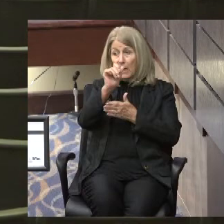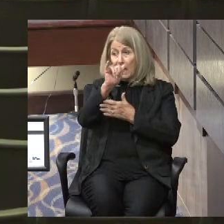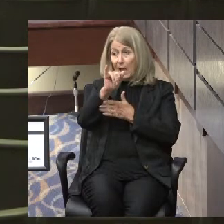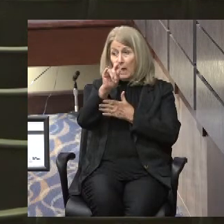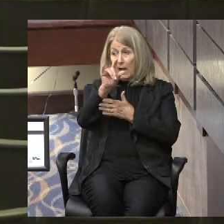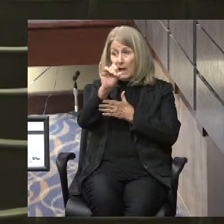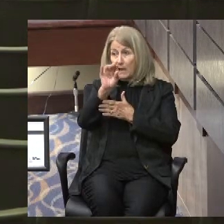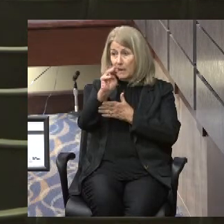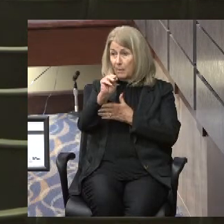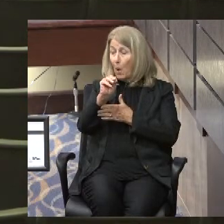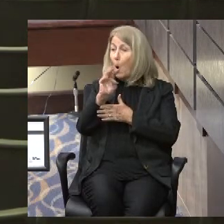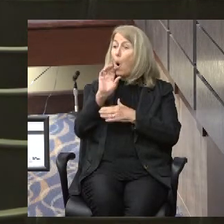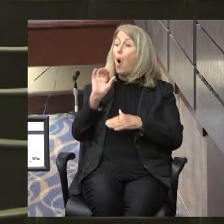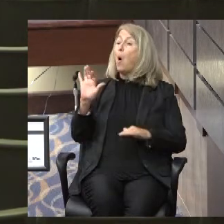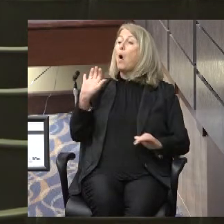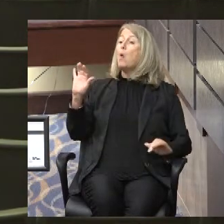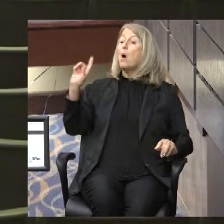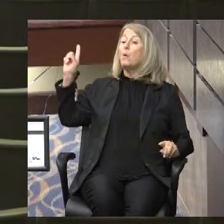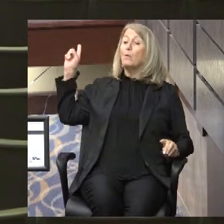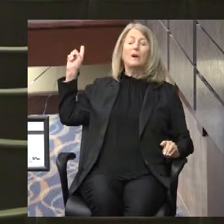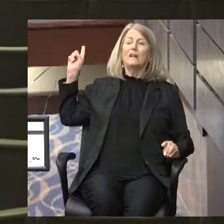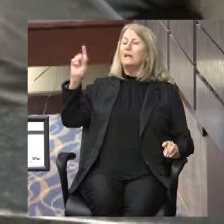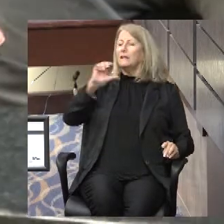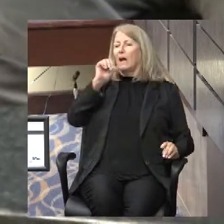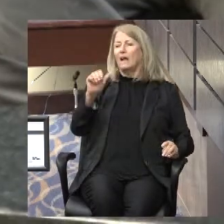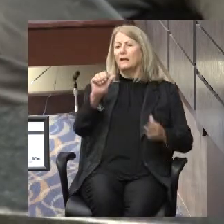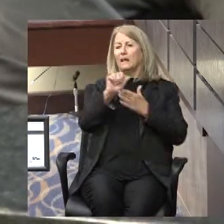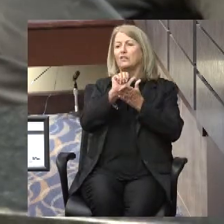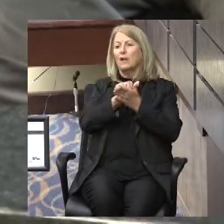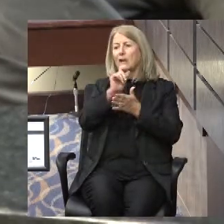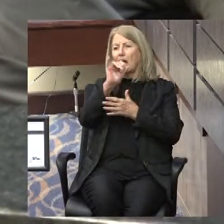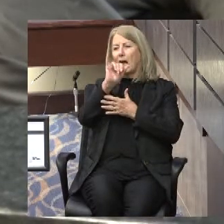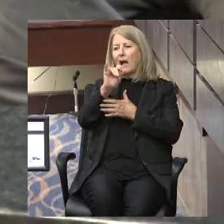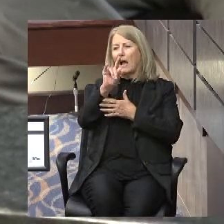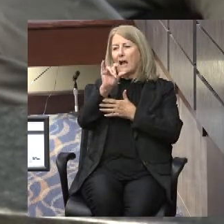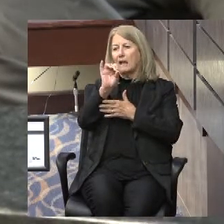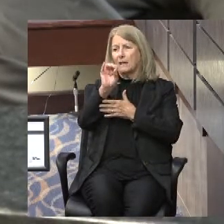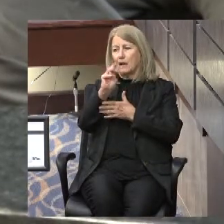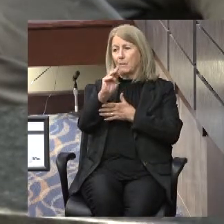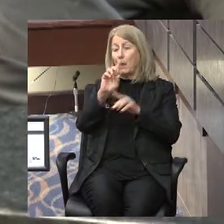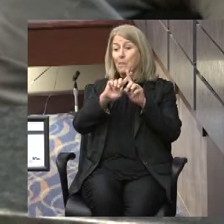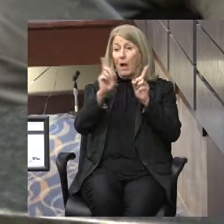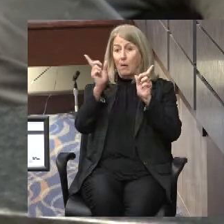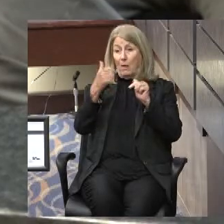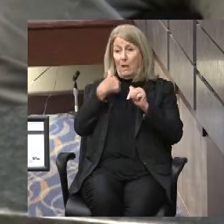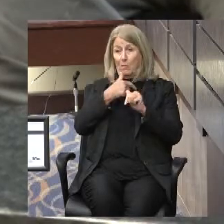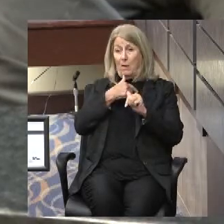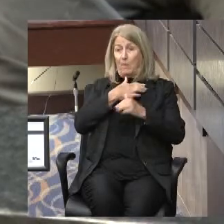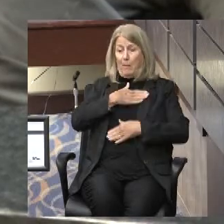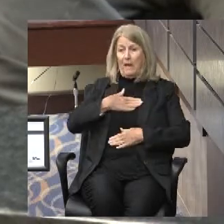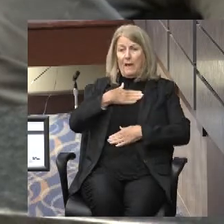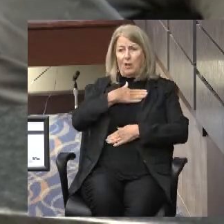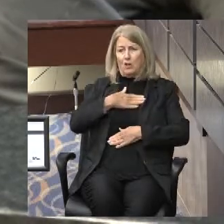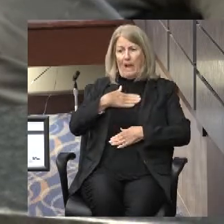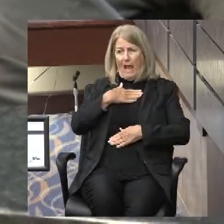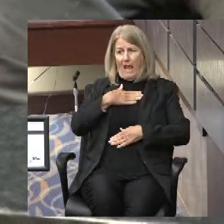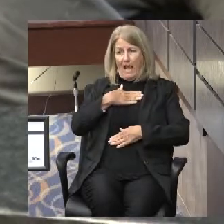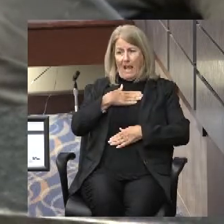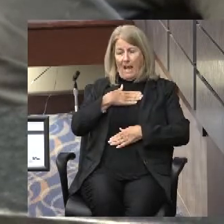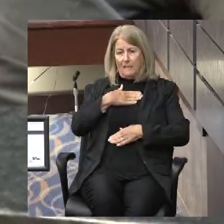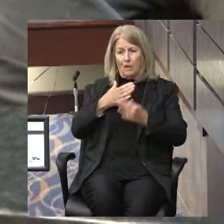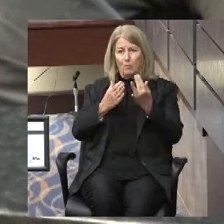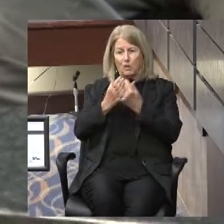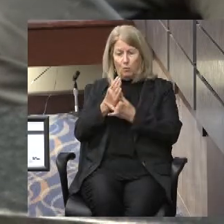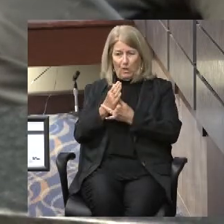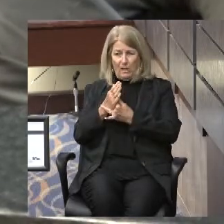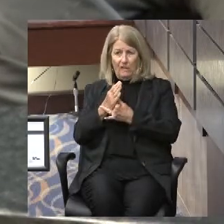then yes, ma'am. Not an agenda item, but when we were being entertained in between,